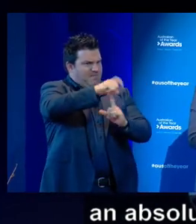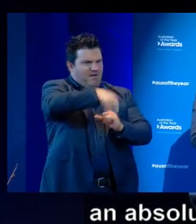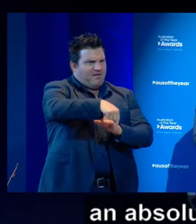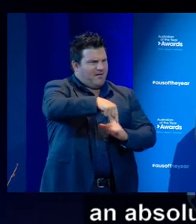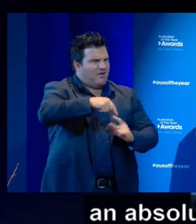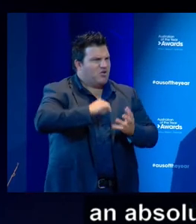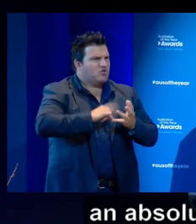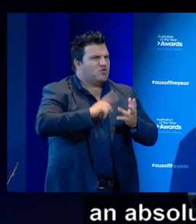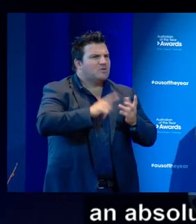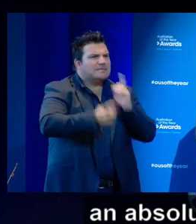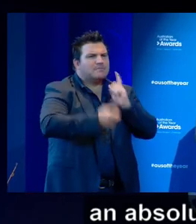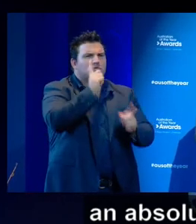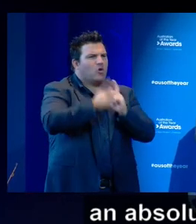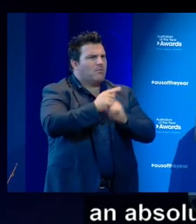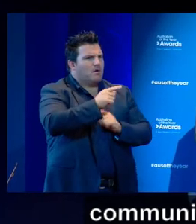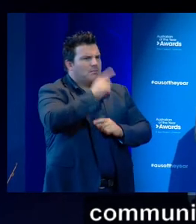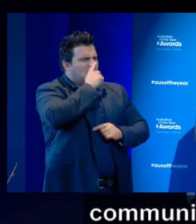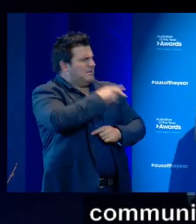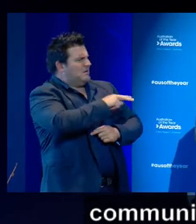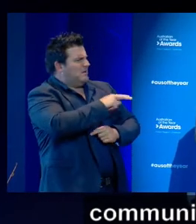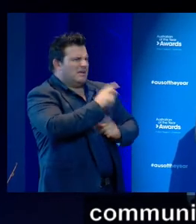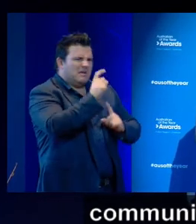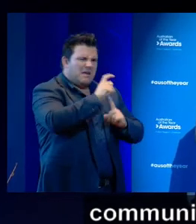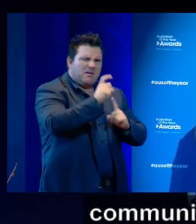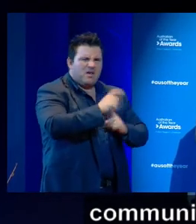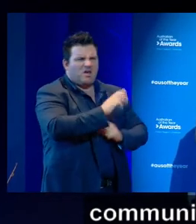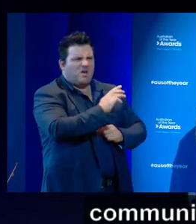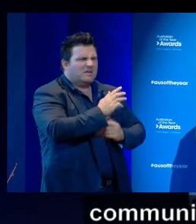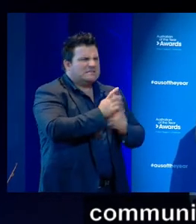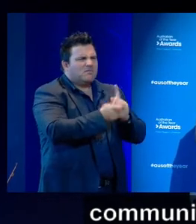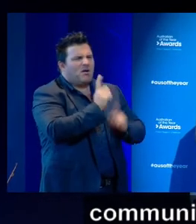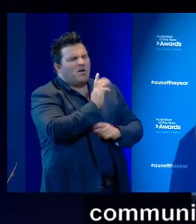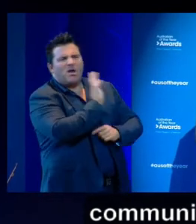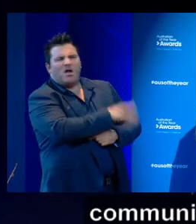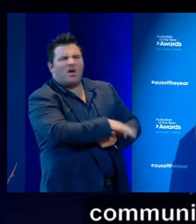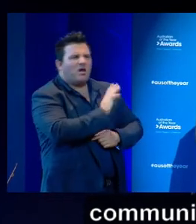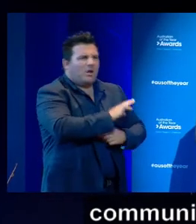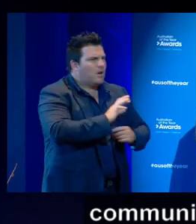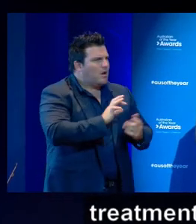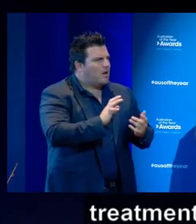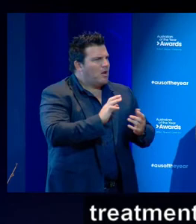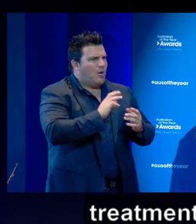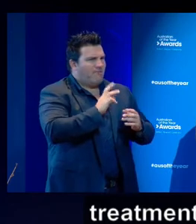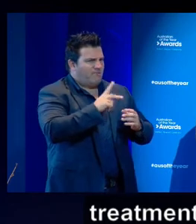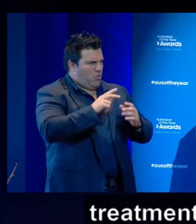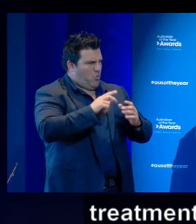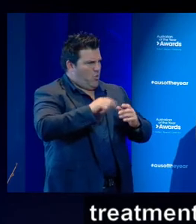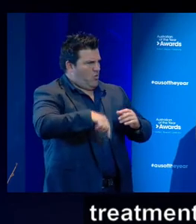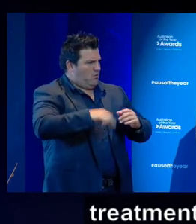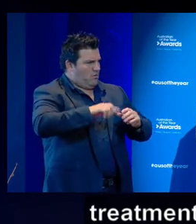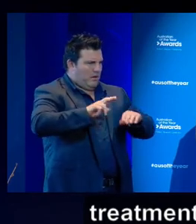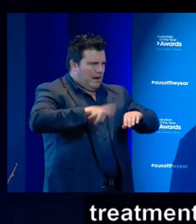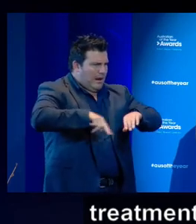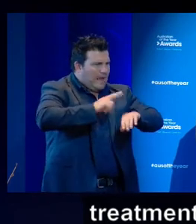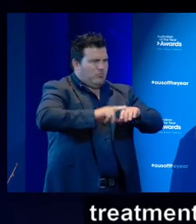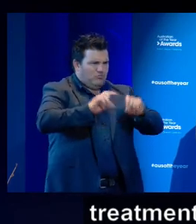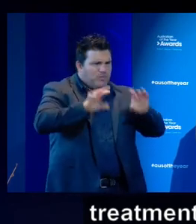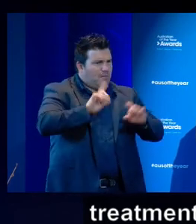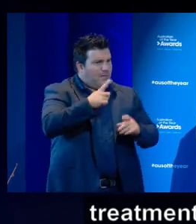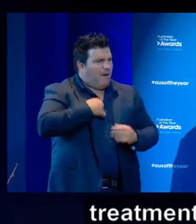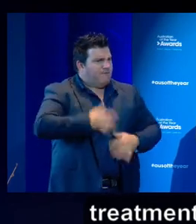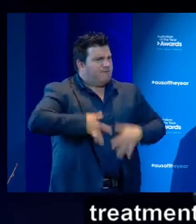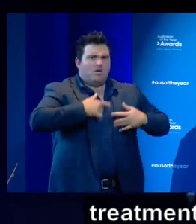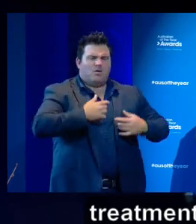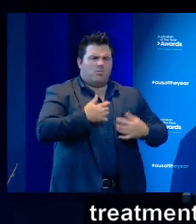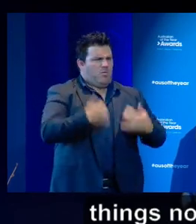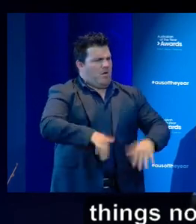necessarily get the treatment that we deserve as far as good people doing great things, not just for our own community, but for the nation. It's been an absolute privilege